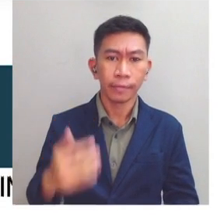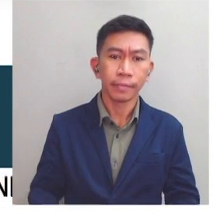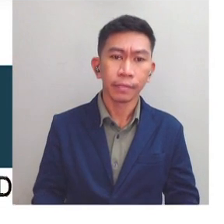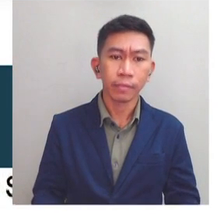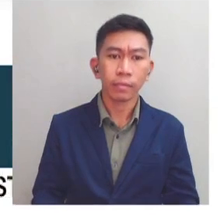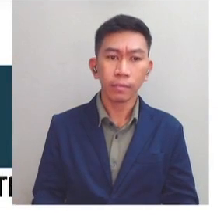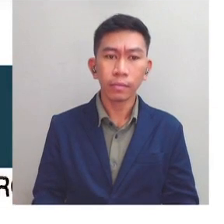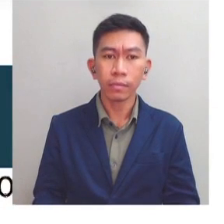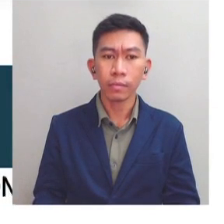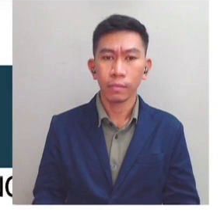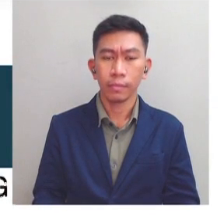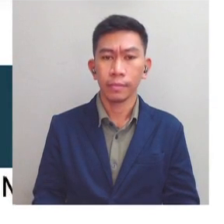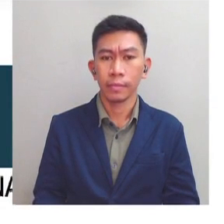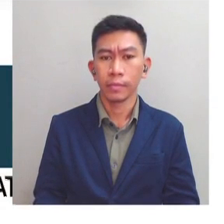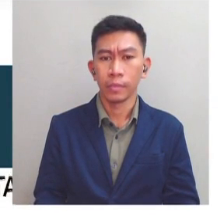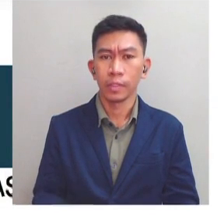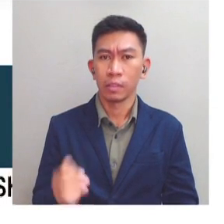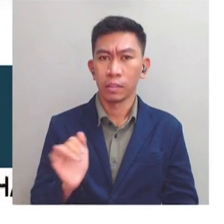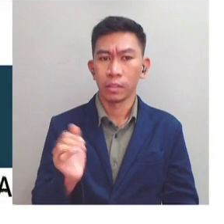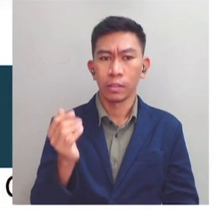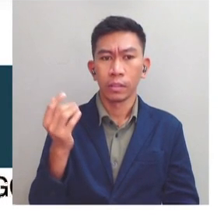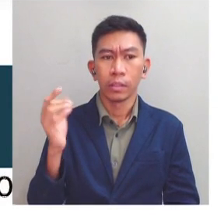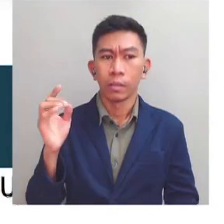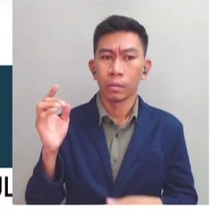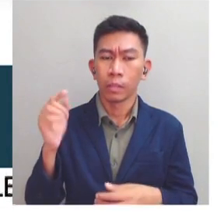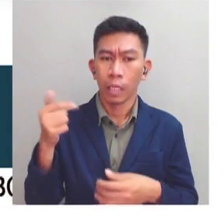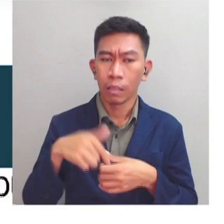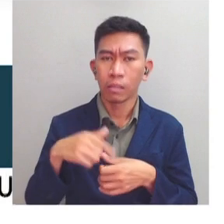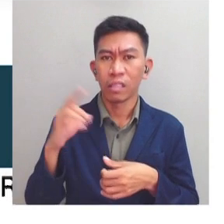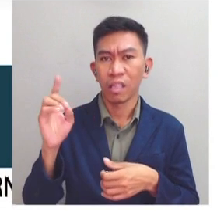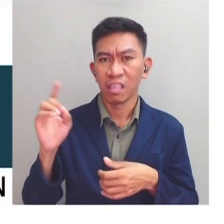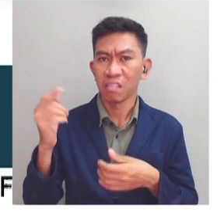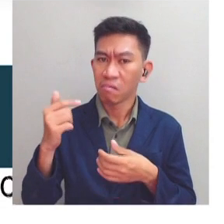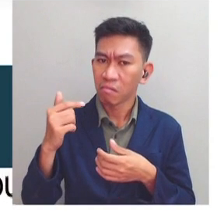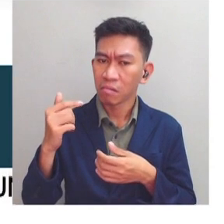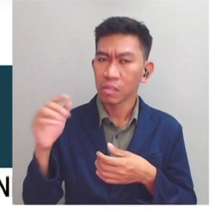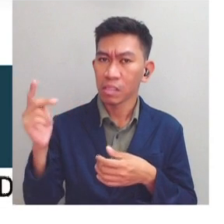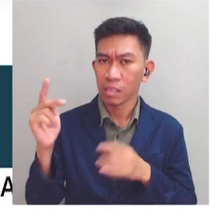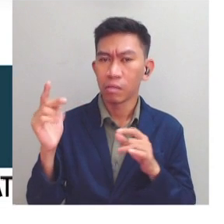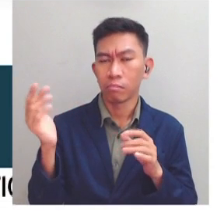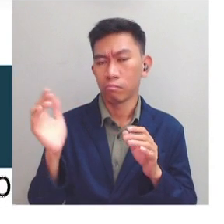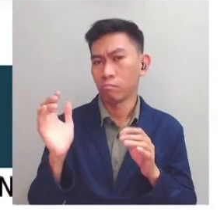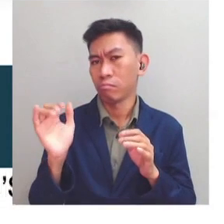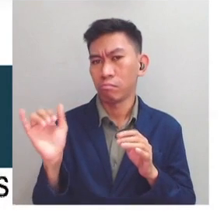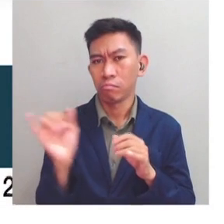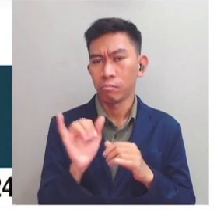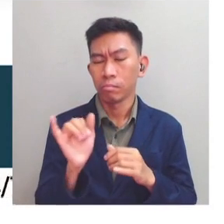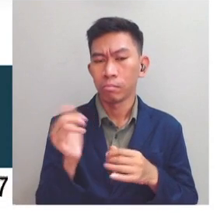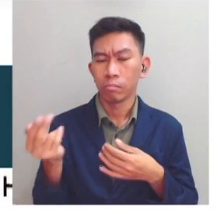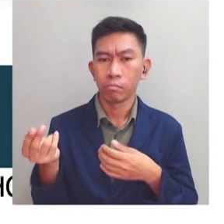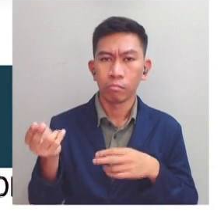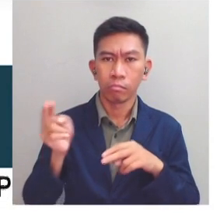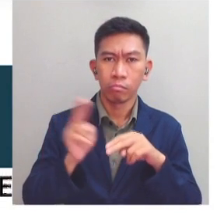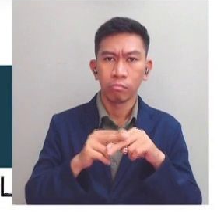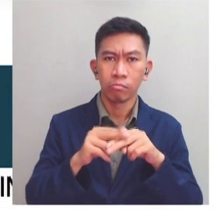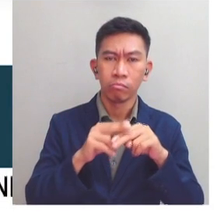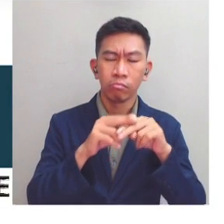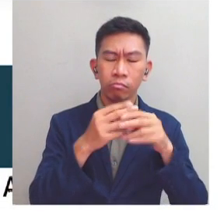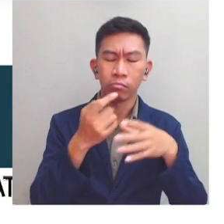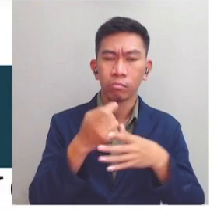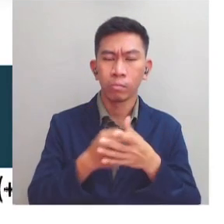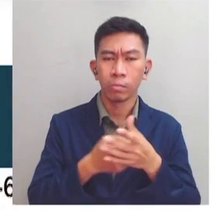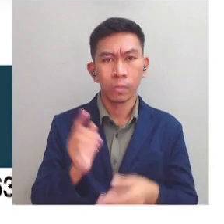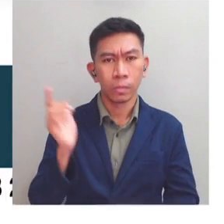Kerosene prices will increase by 3 pesos and 25 centavos per liter, while a liter of gasoline will cost 2 pesos and 10 centavos